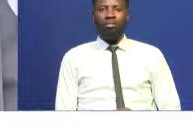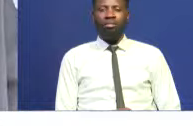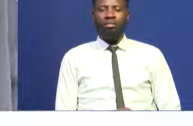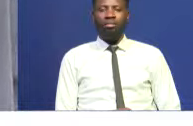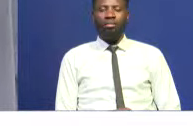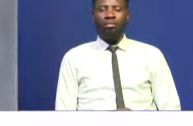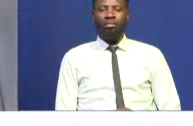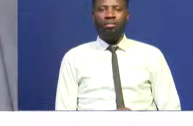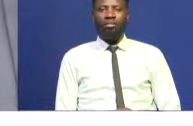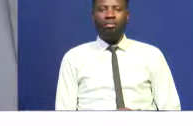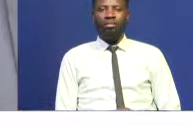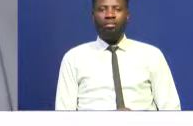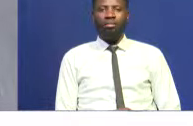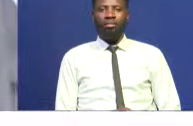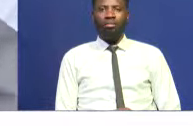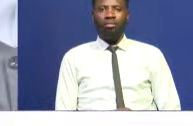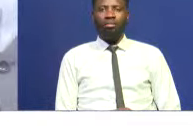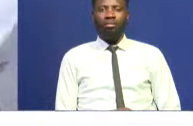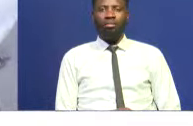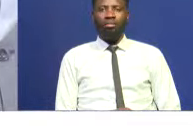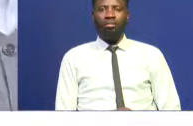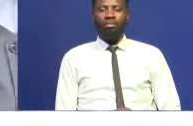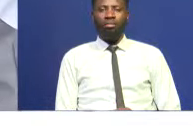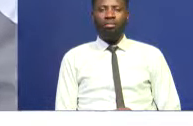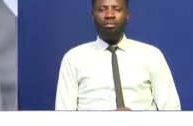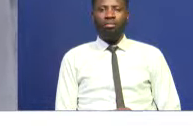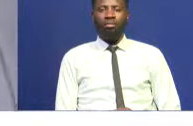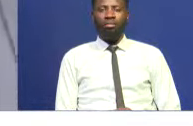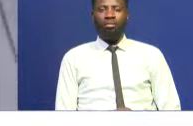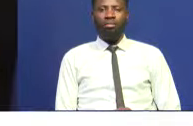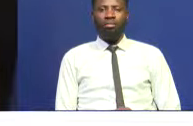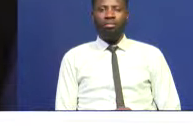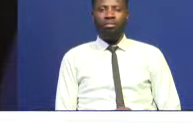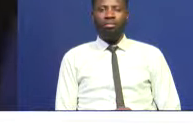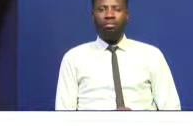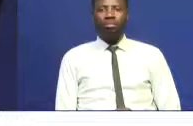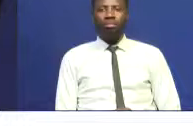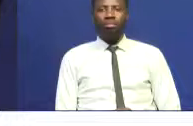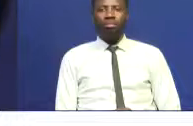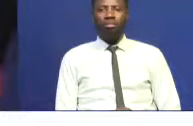wake na tukaenda kwa wazazi, na ndio hata saa hii tuko na hii harusi siku ya leo.